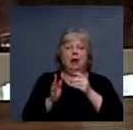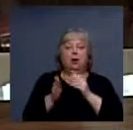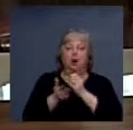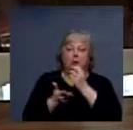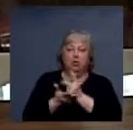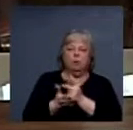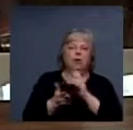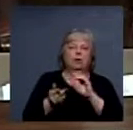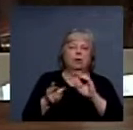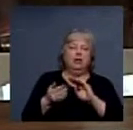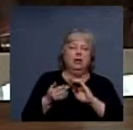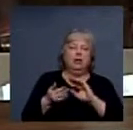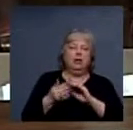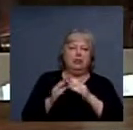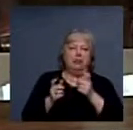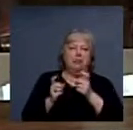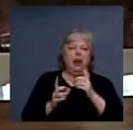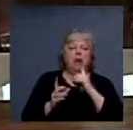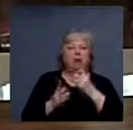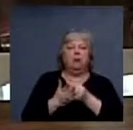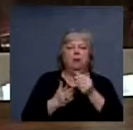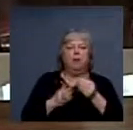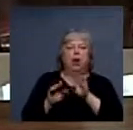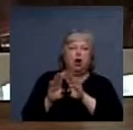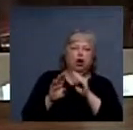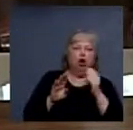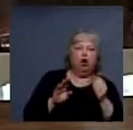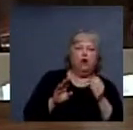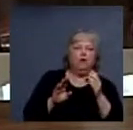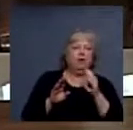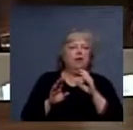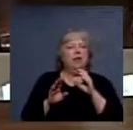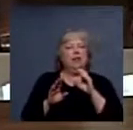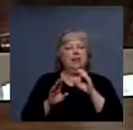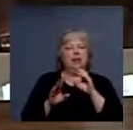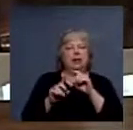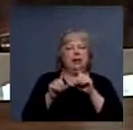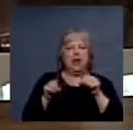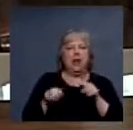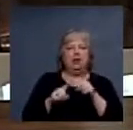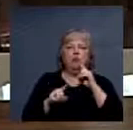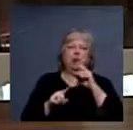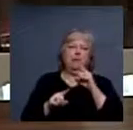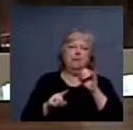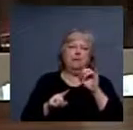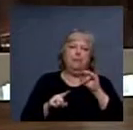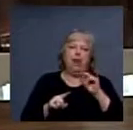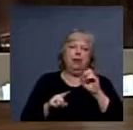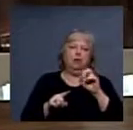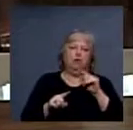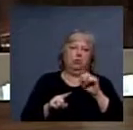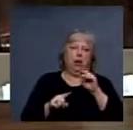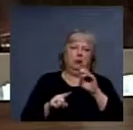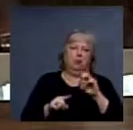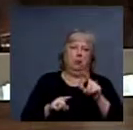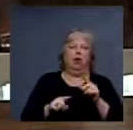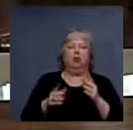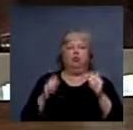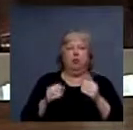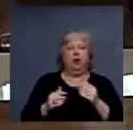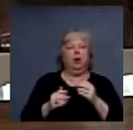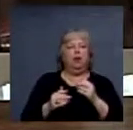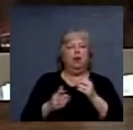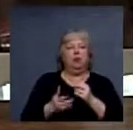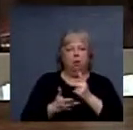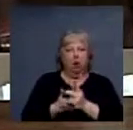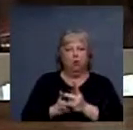a curved LED sign for the Creative Quarters Main Street Mall building and for other purposes. An ordinance to grant a franchise for the use of